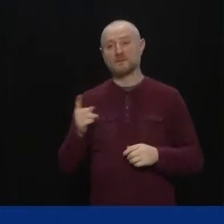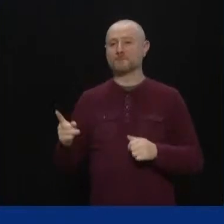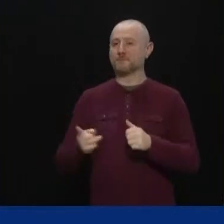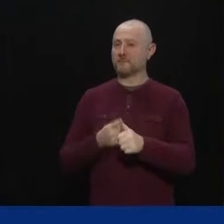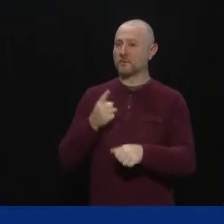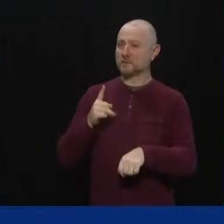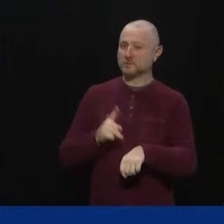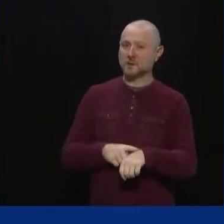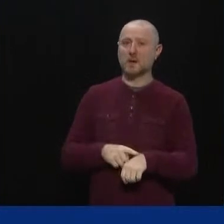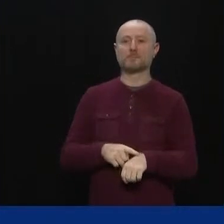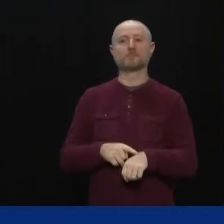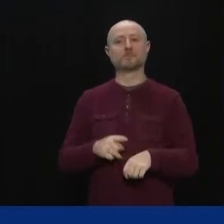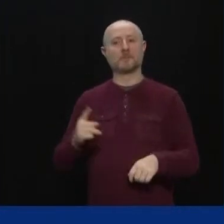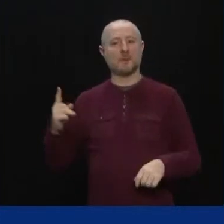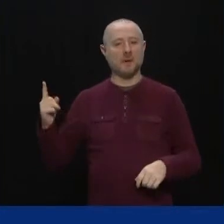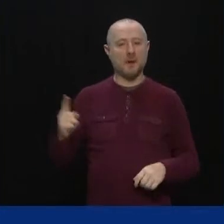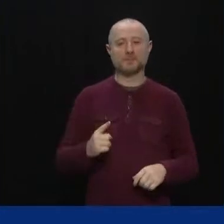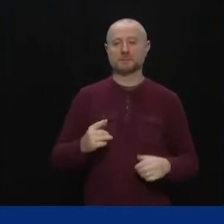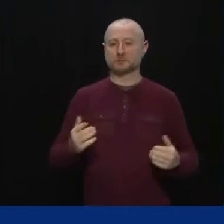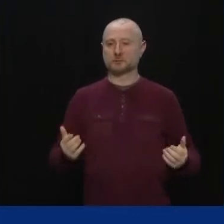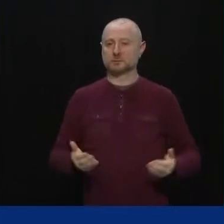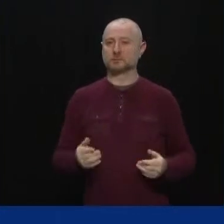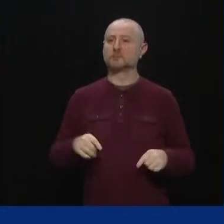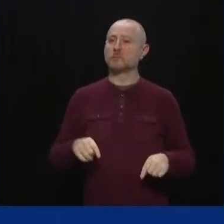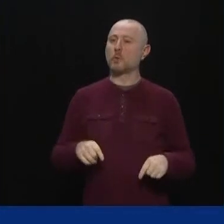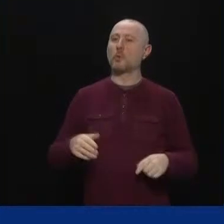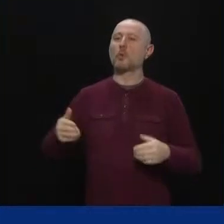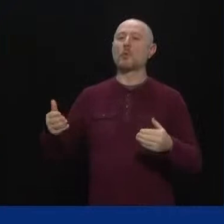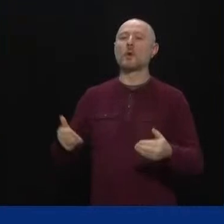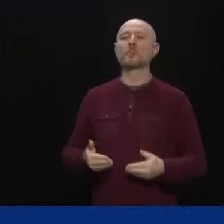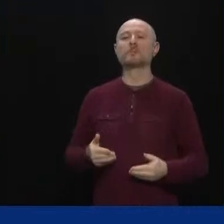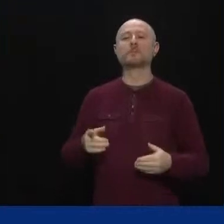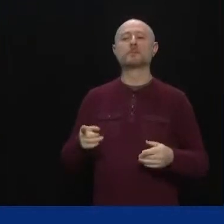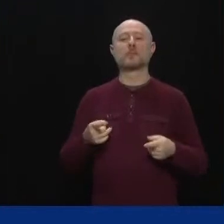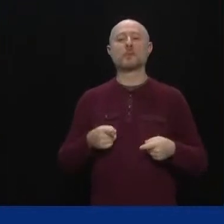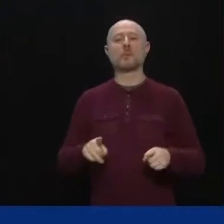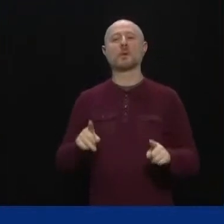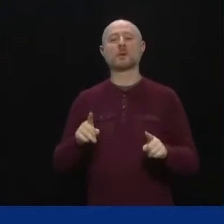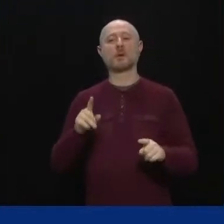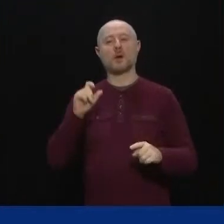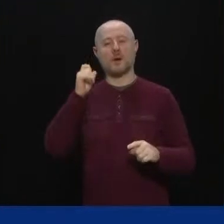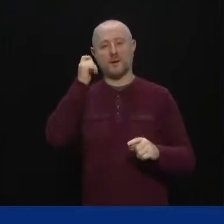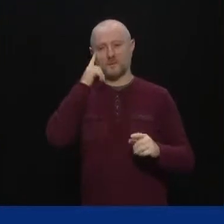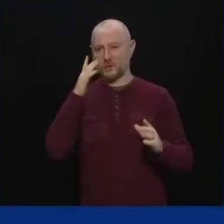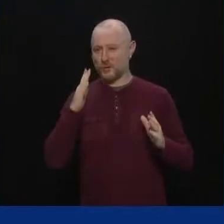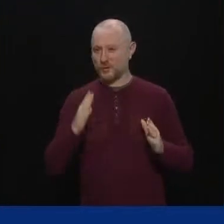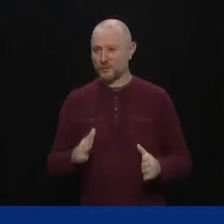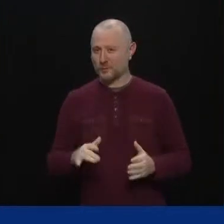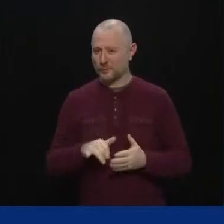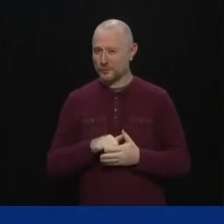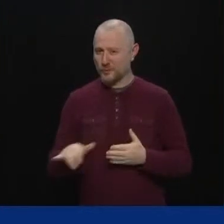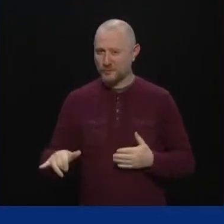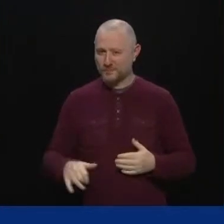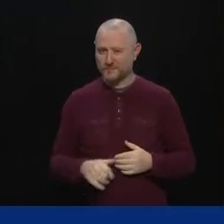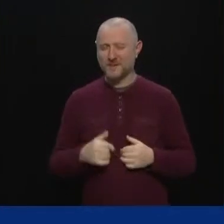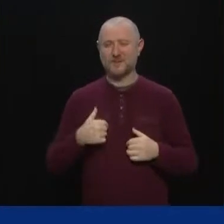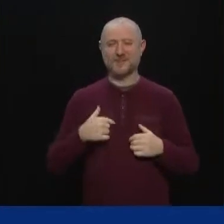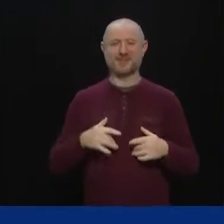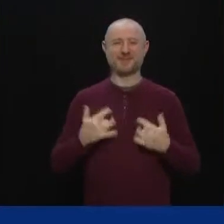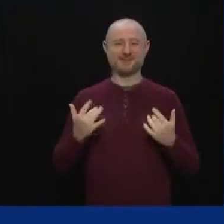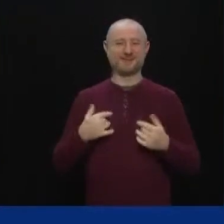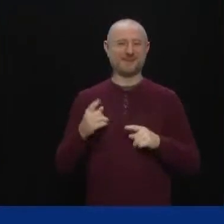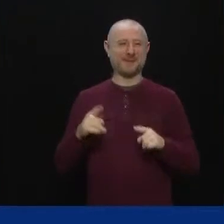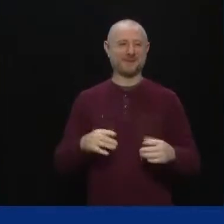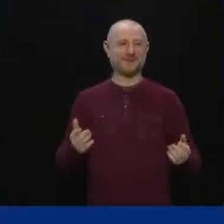we have the pleasure of welcoming her as Governor Hochul, and we are delighted that she is here with